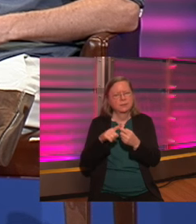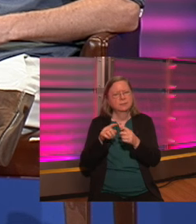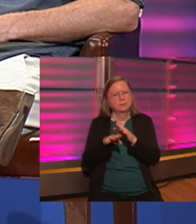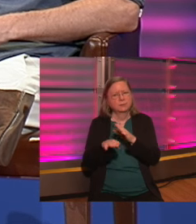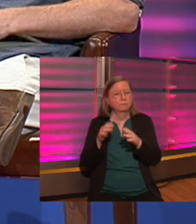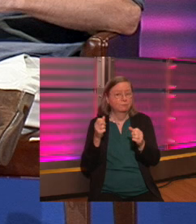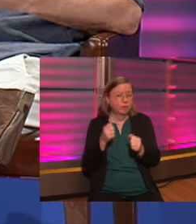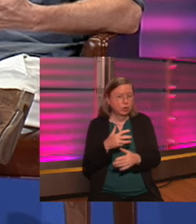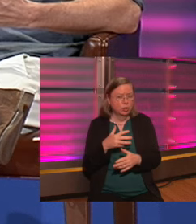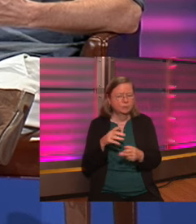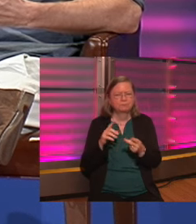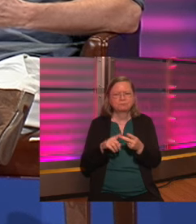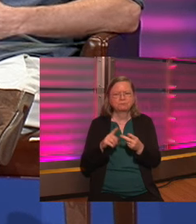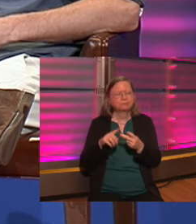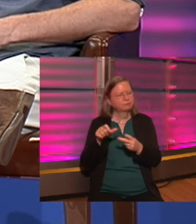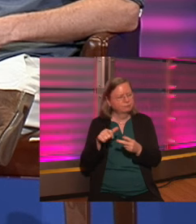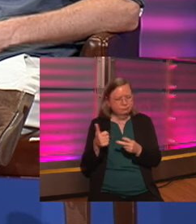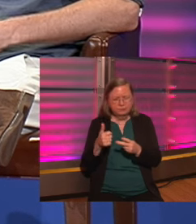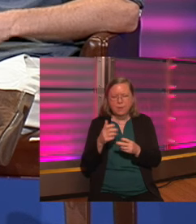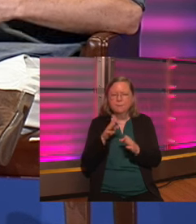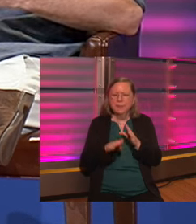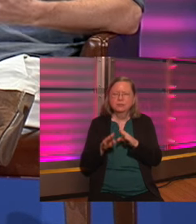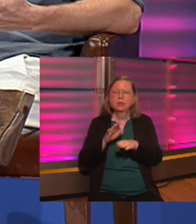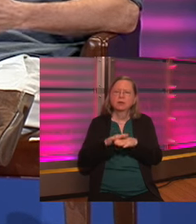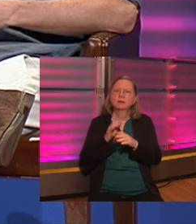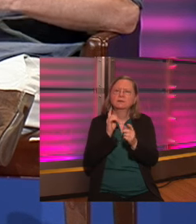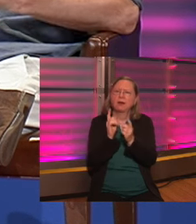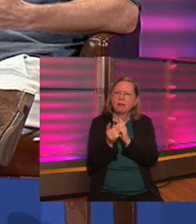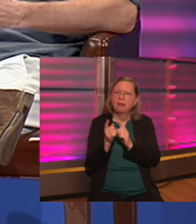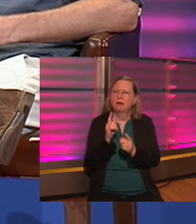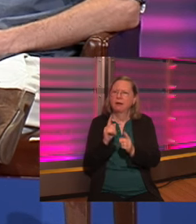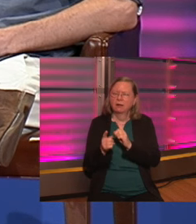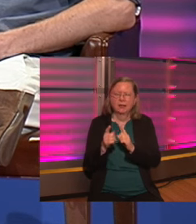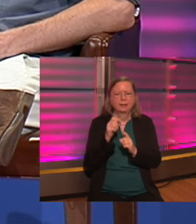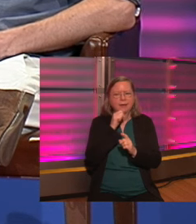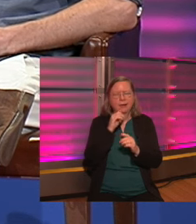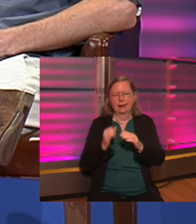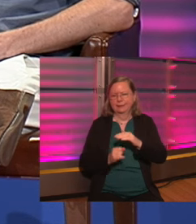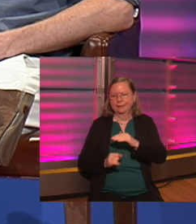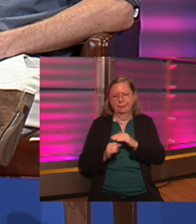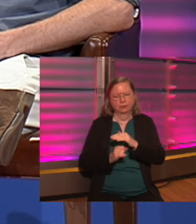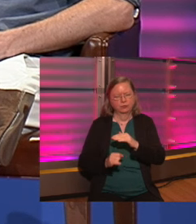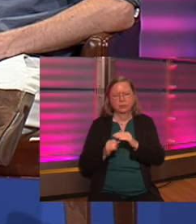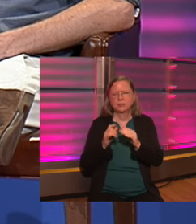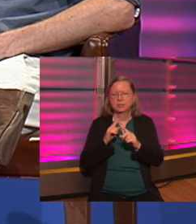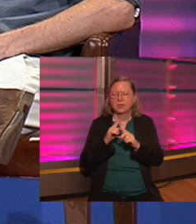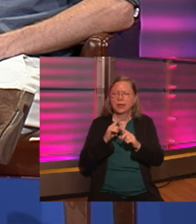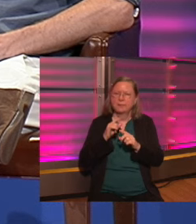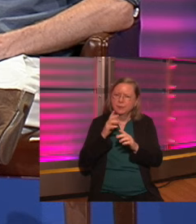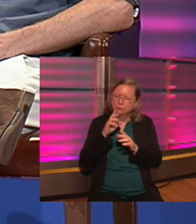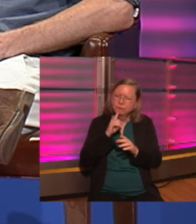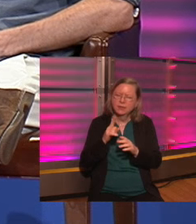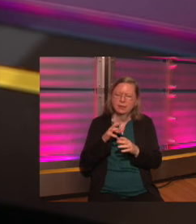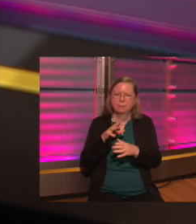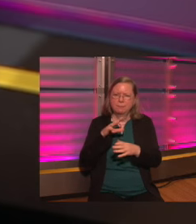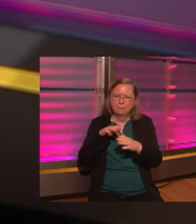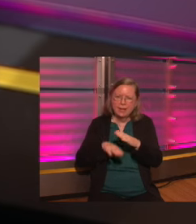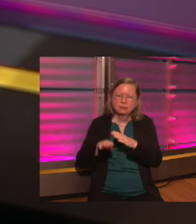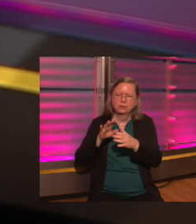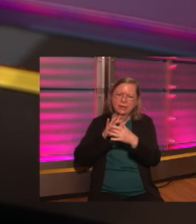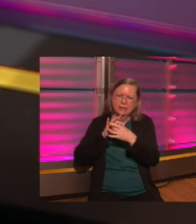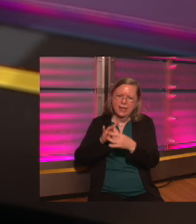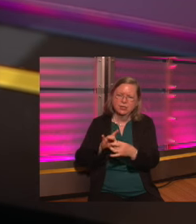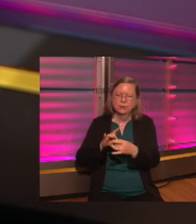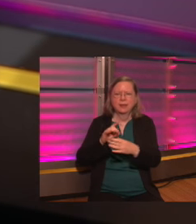dialogue, that's based on not an isolationist approach, but about engagement and about humanitarian intervention. If you could sort